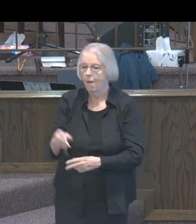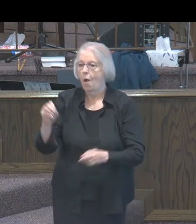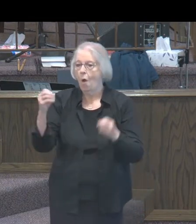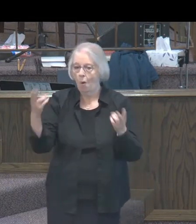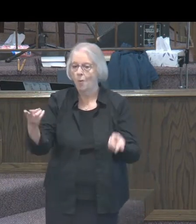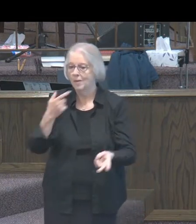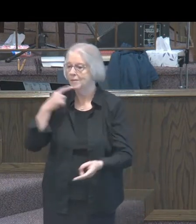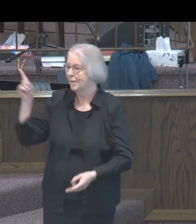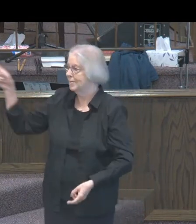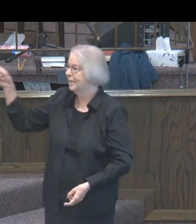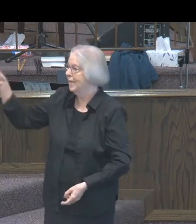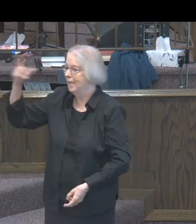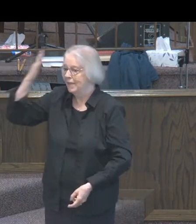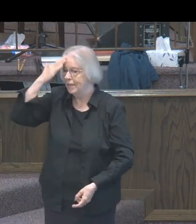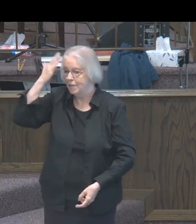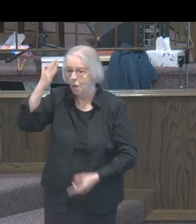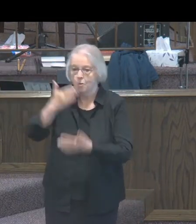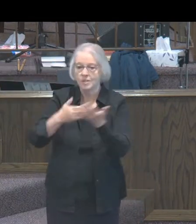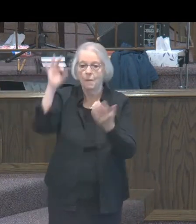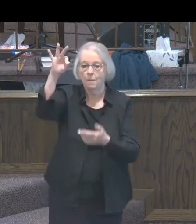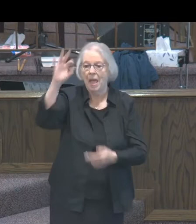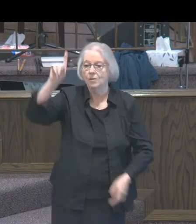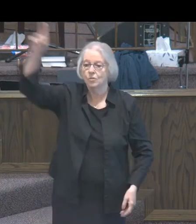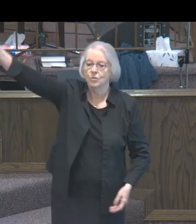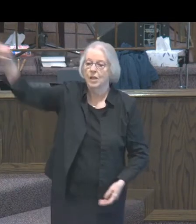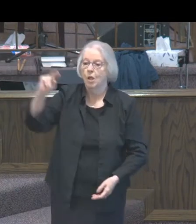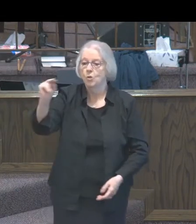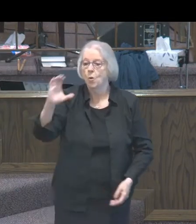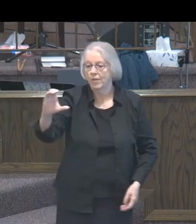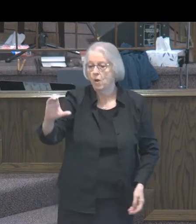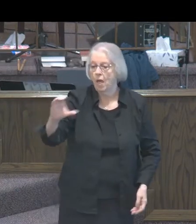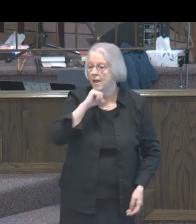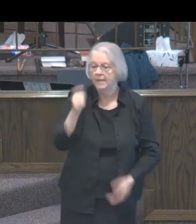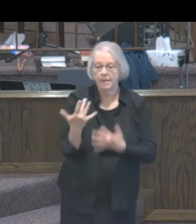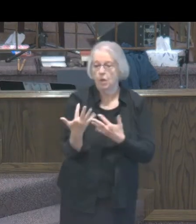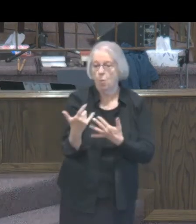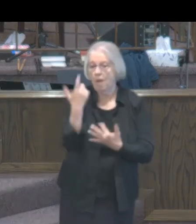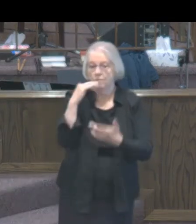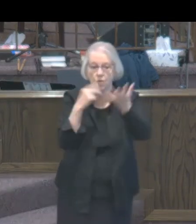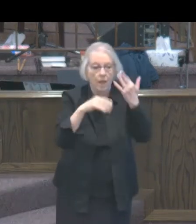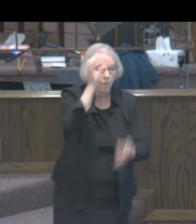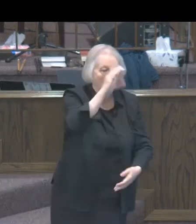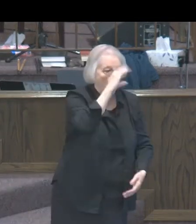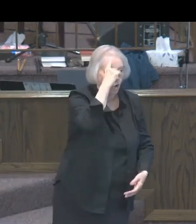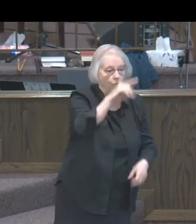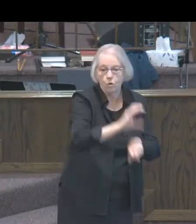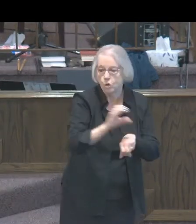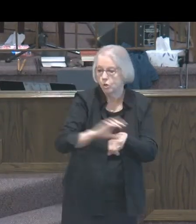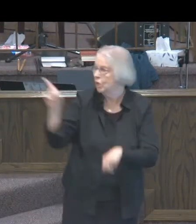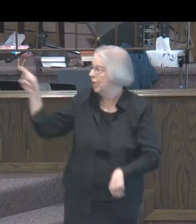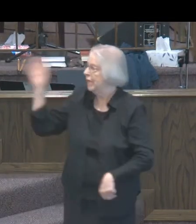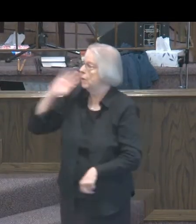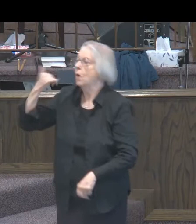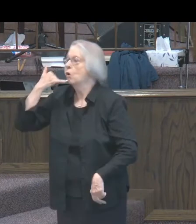you need to track him down, and you need to put him to good use, all right? So just know that, Al, that if you get that